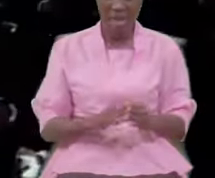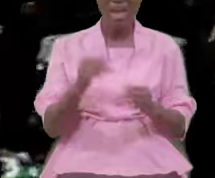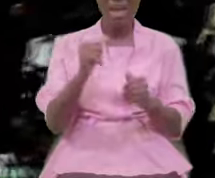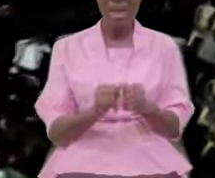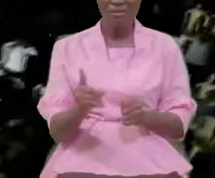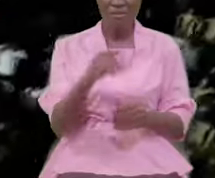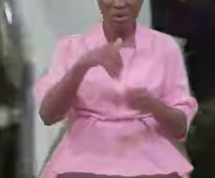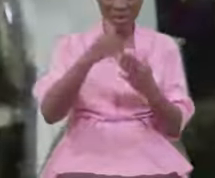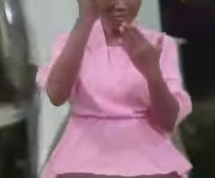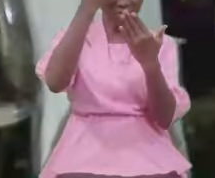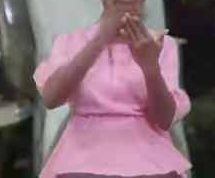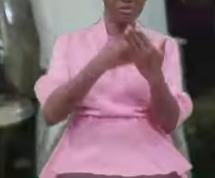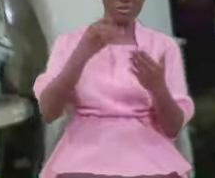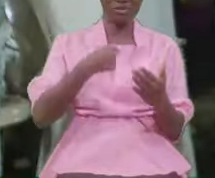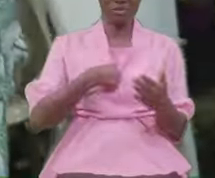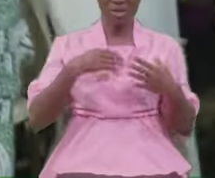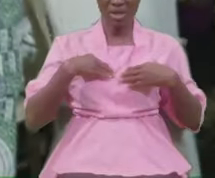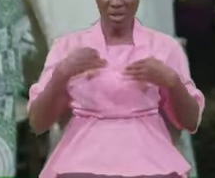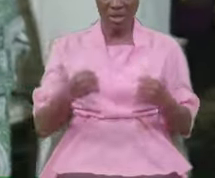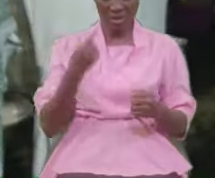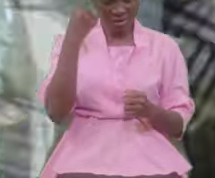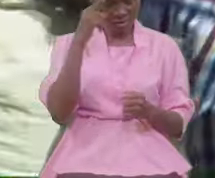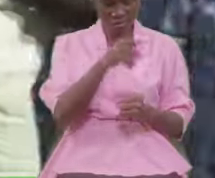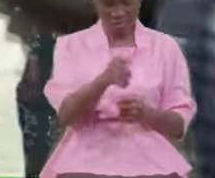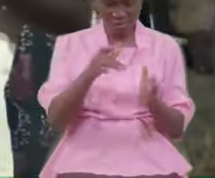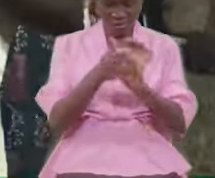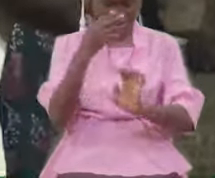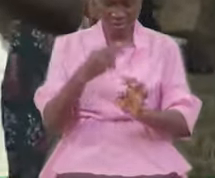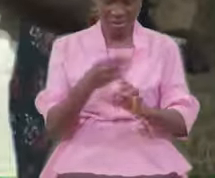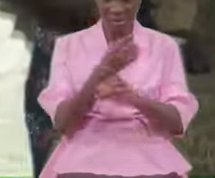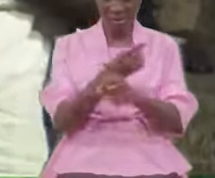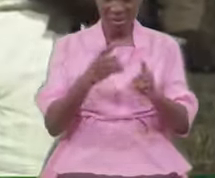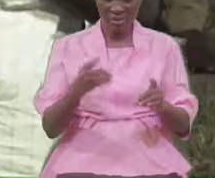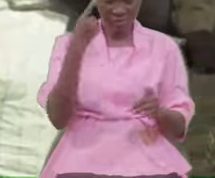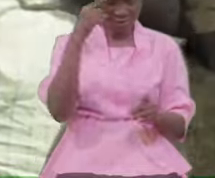of angayan ang kagawasan